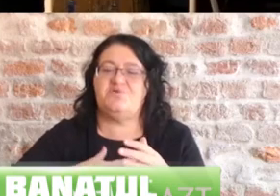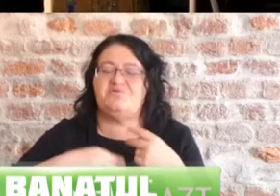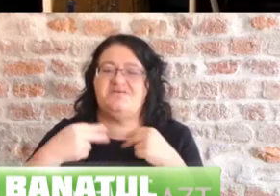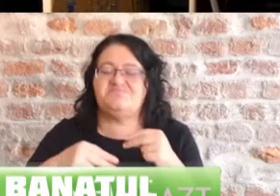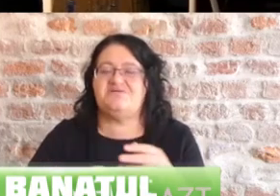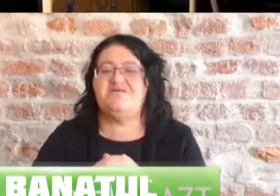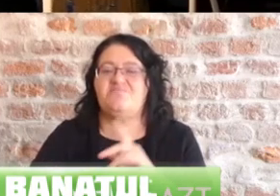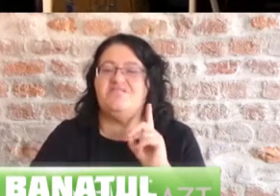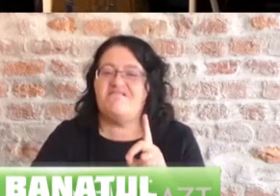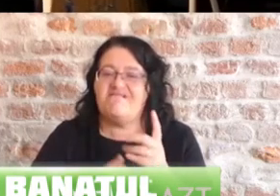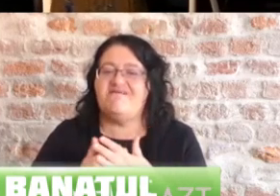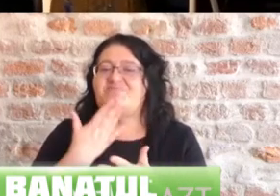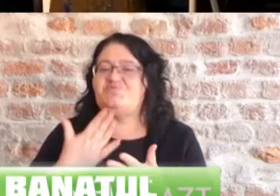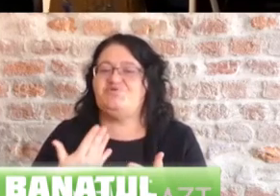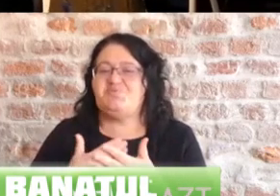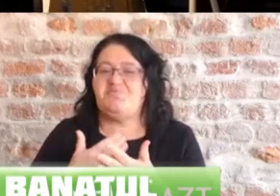explain. But